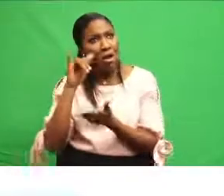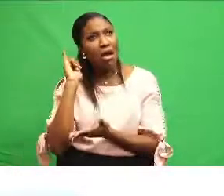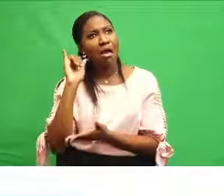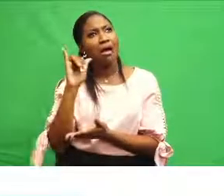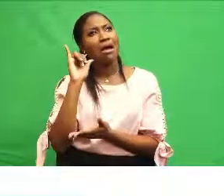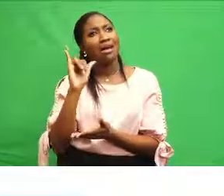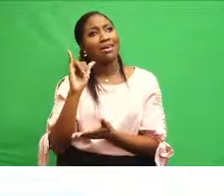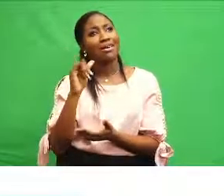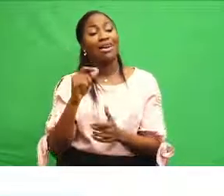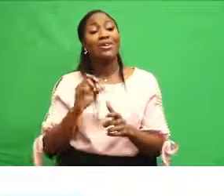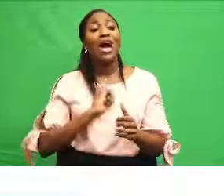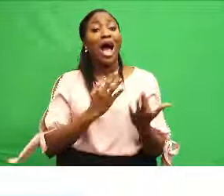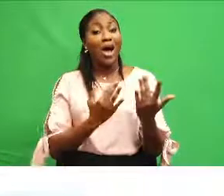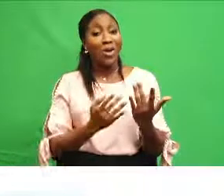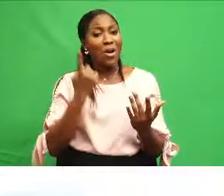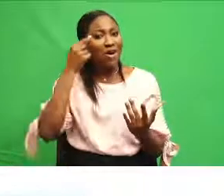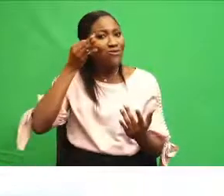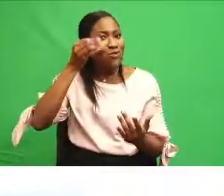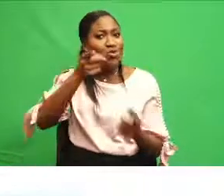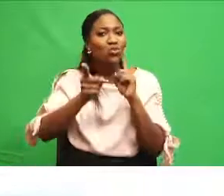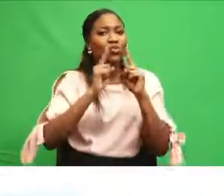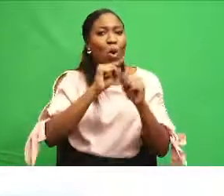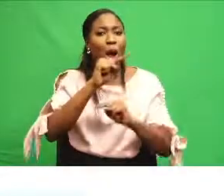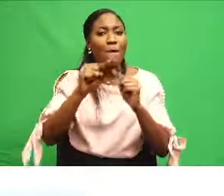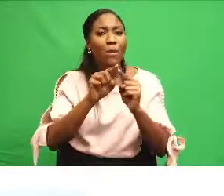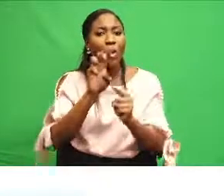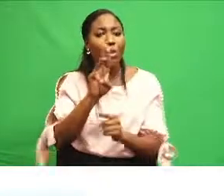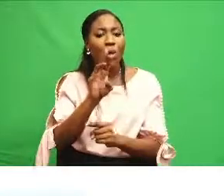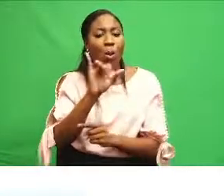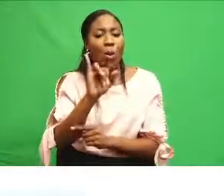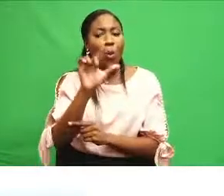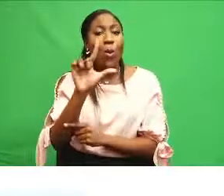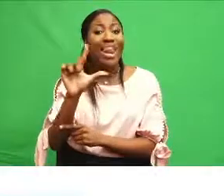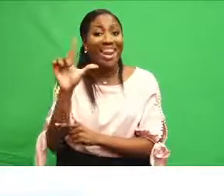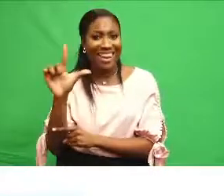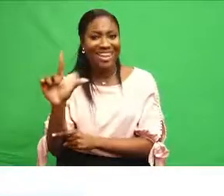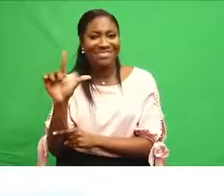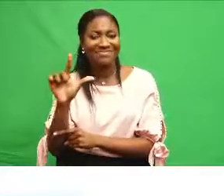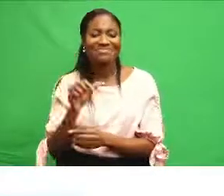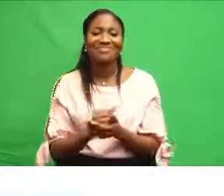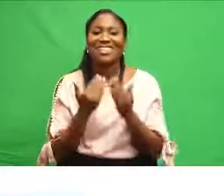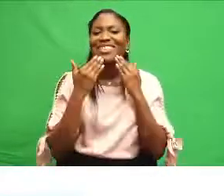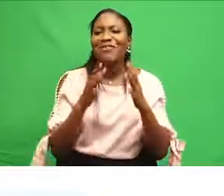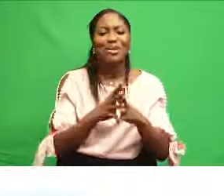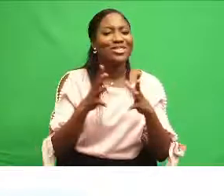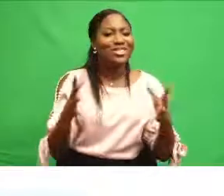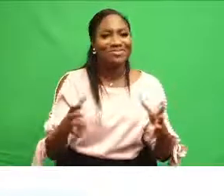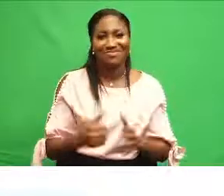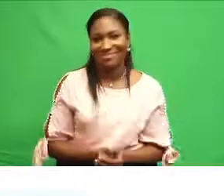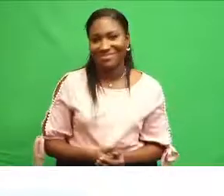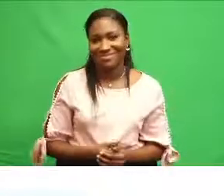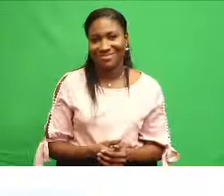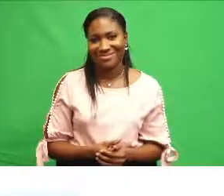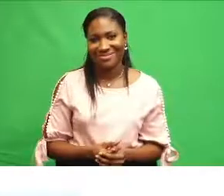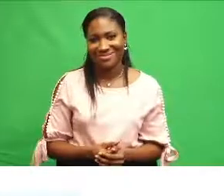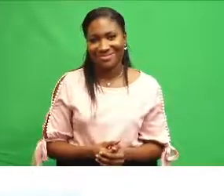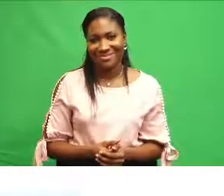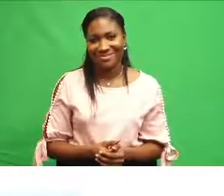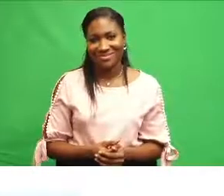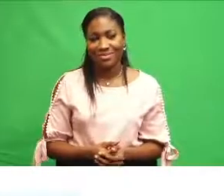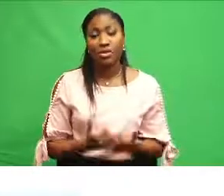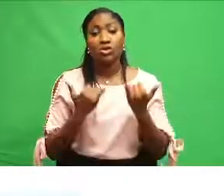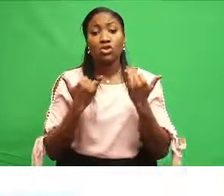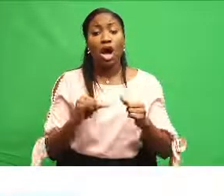talk about wills. Yes. Yes? Yes. Thank you so very much. It was my pleasure. We continue this